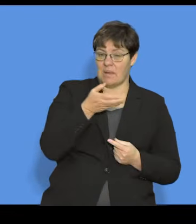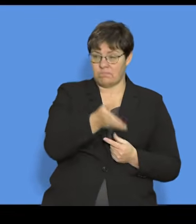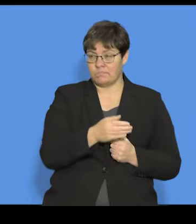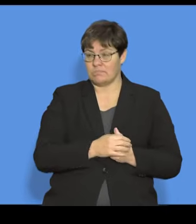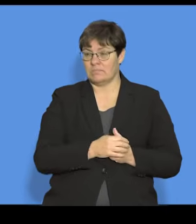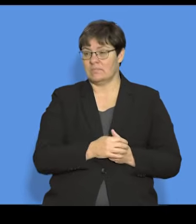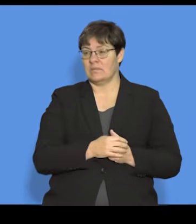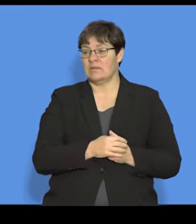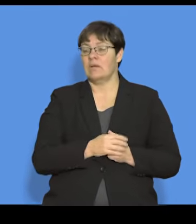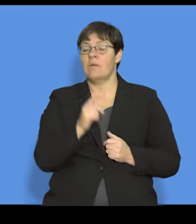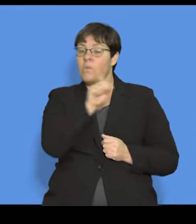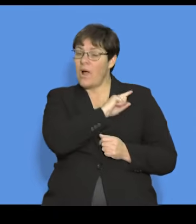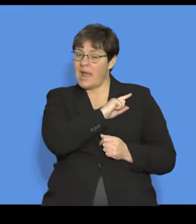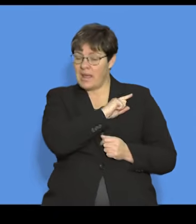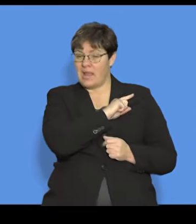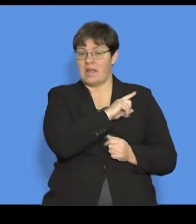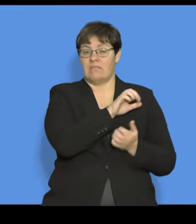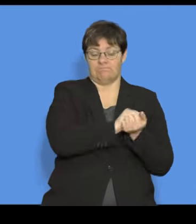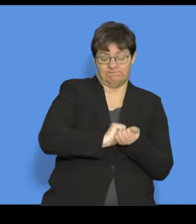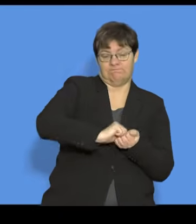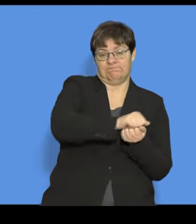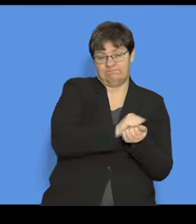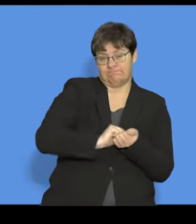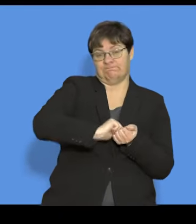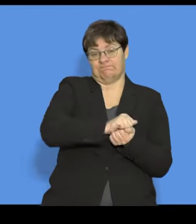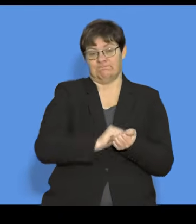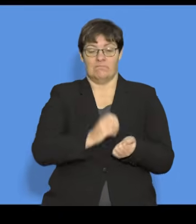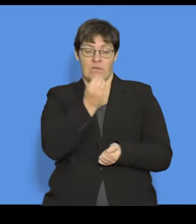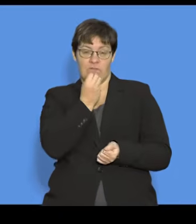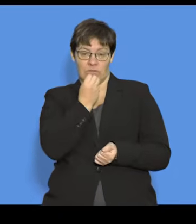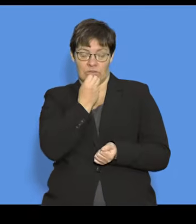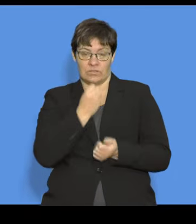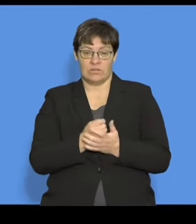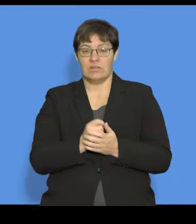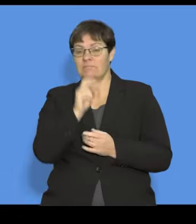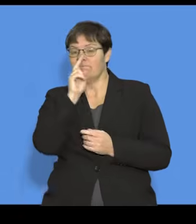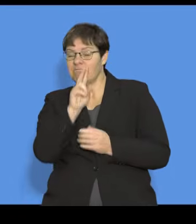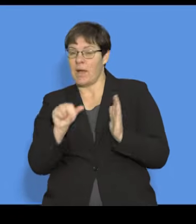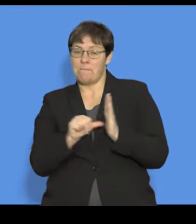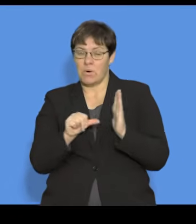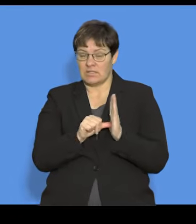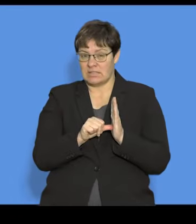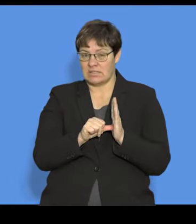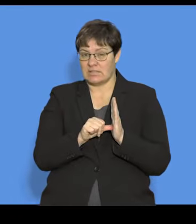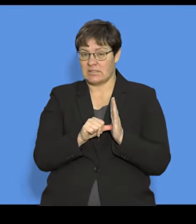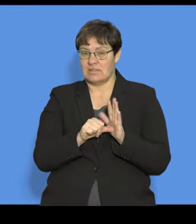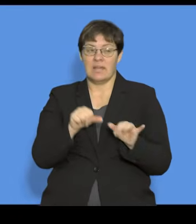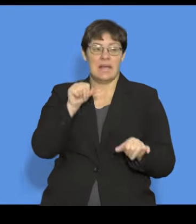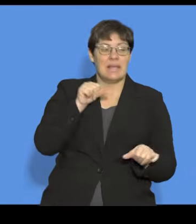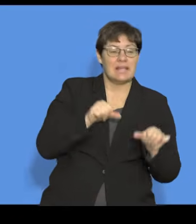which are present, and they're basically there to break down and to grind the food. And that we see significantly important